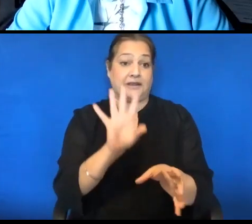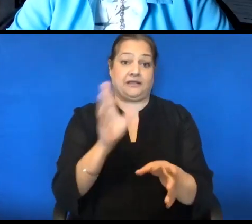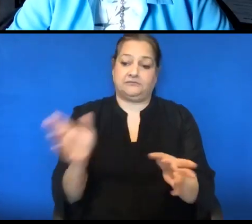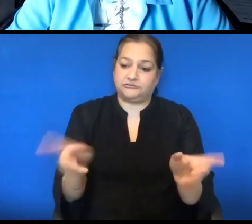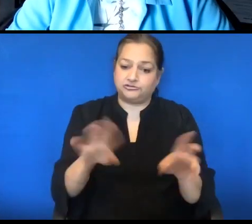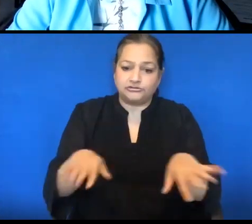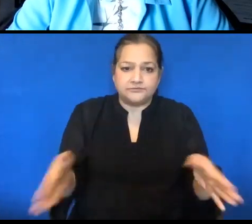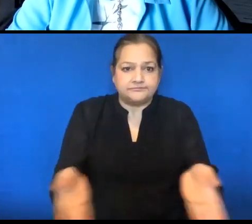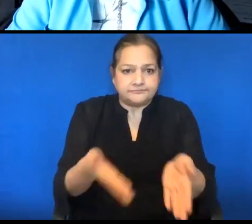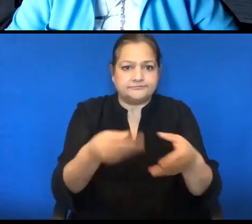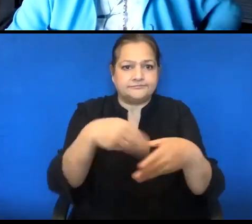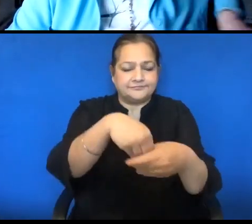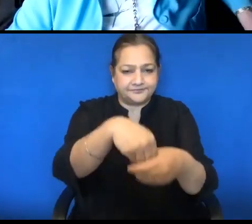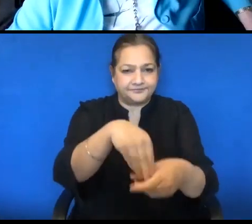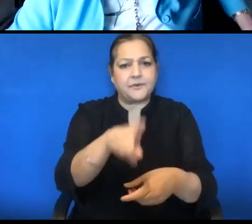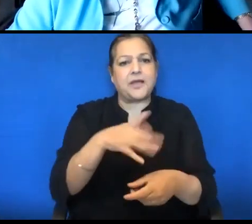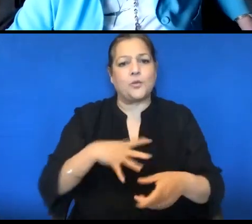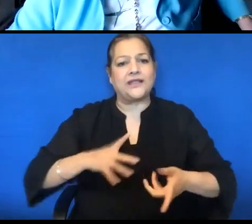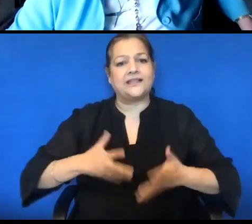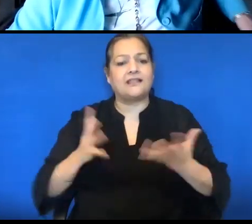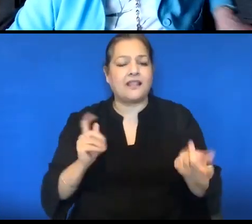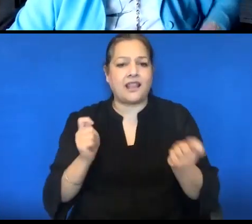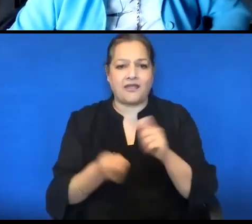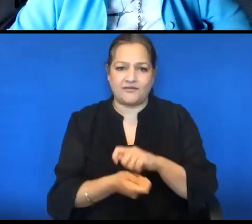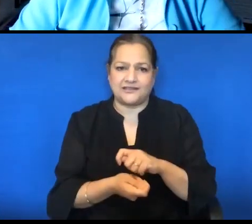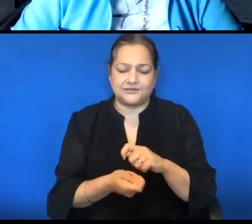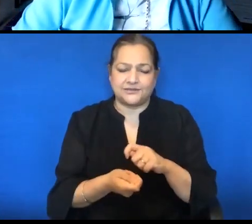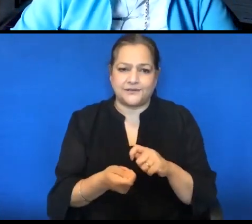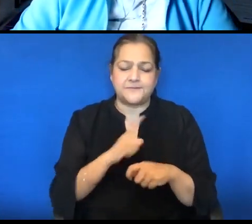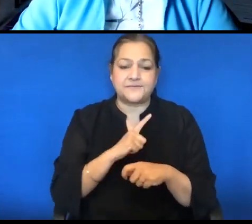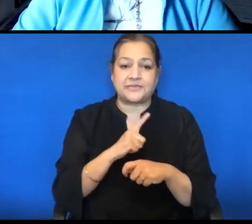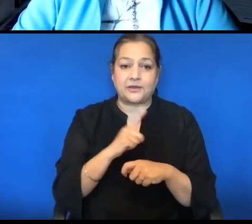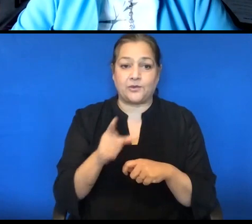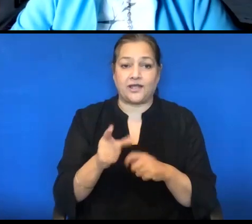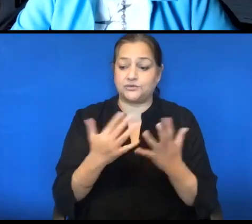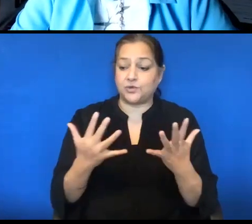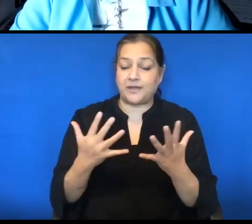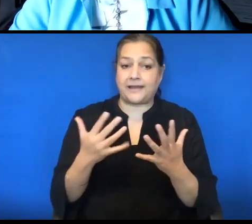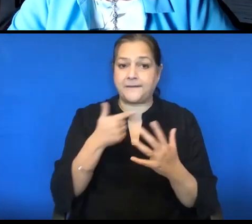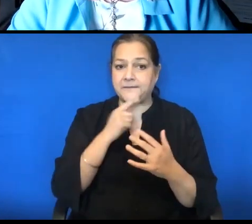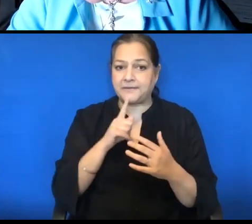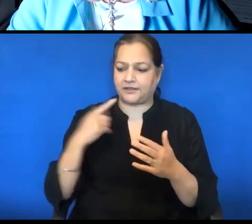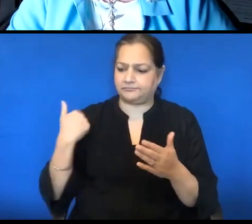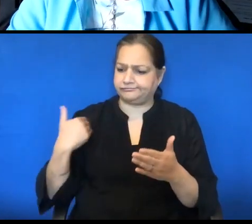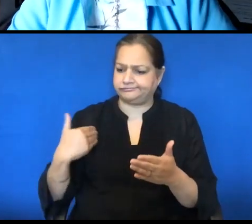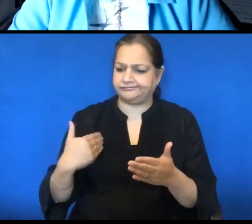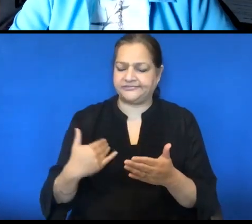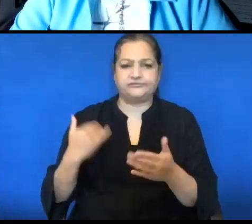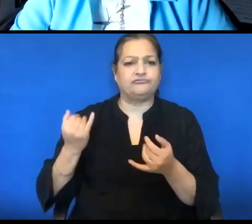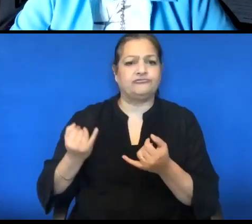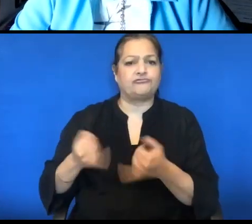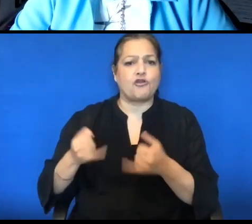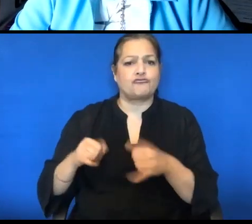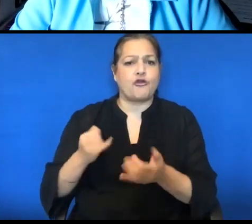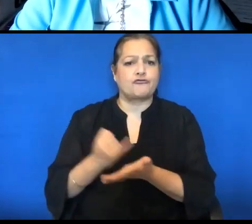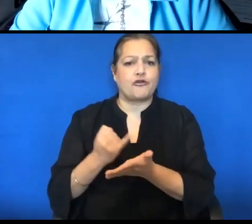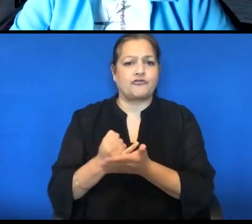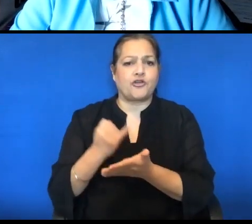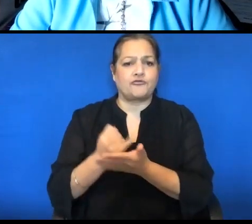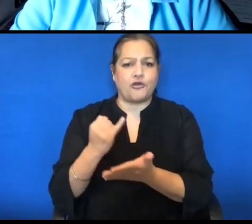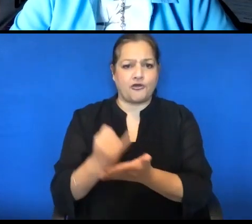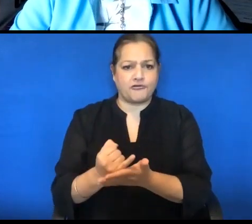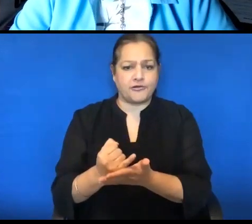let us be radical on this, because so many people over so long have got this wrong. But we all know that if we get